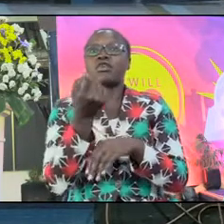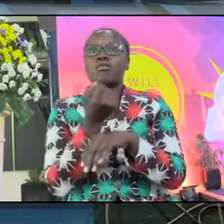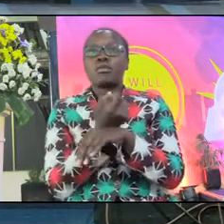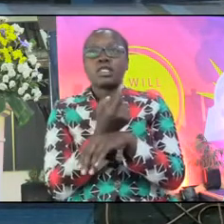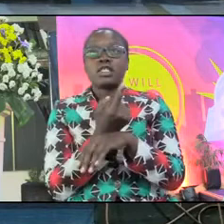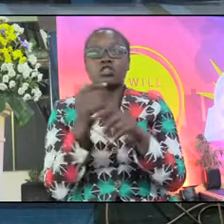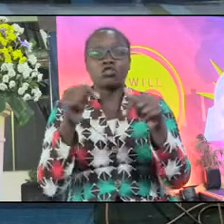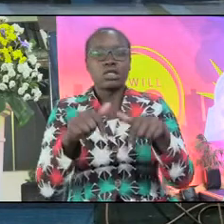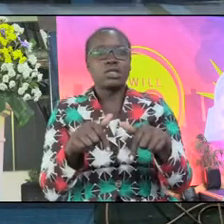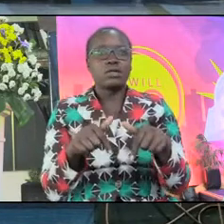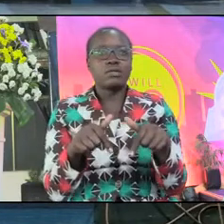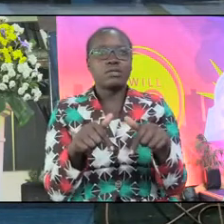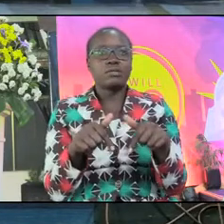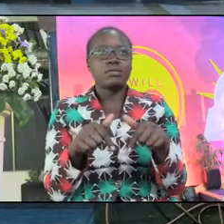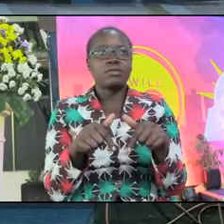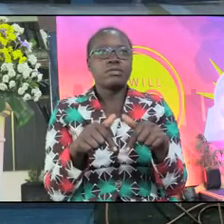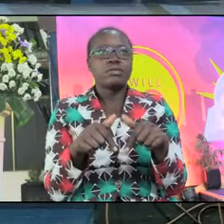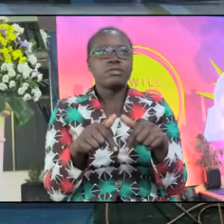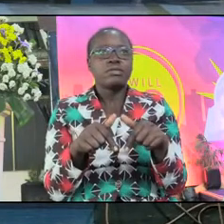minutes today,